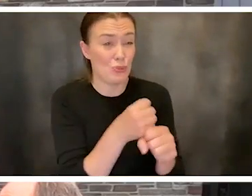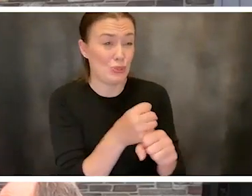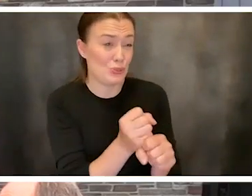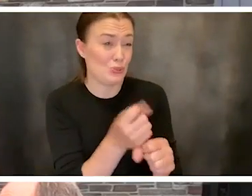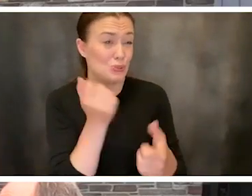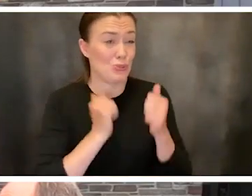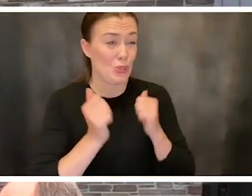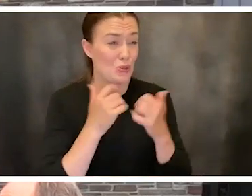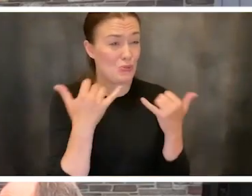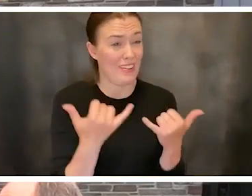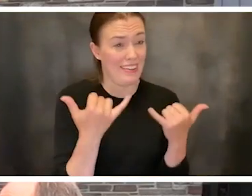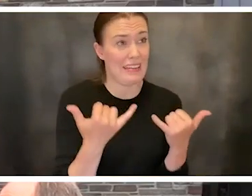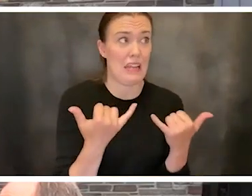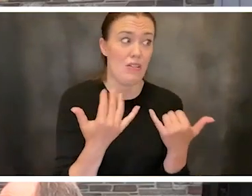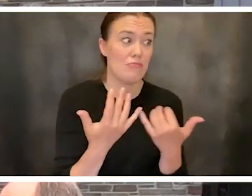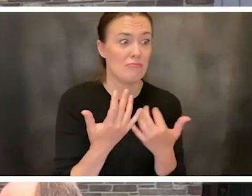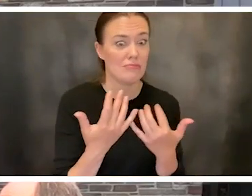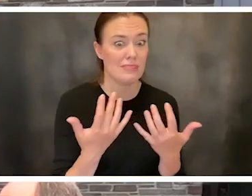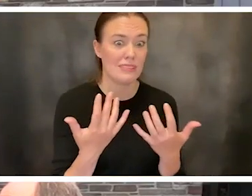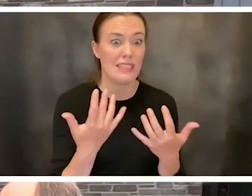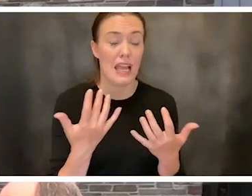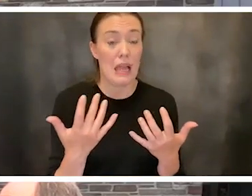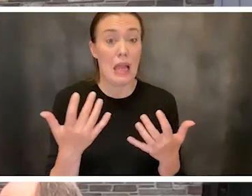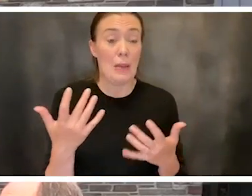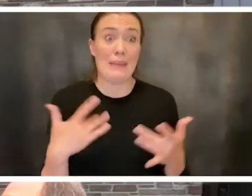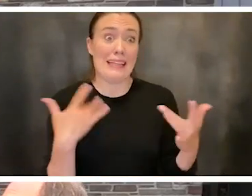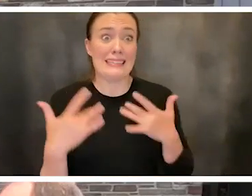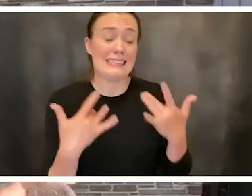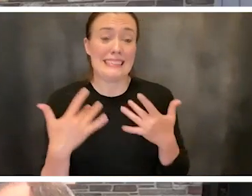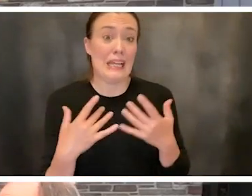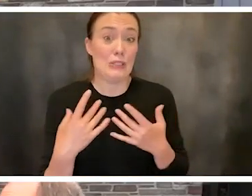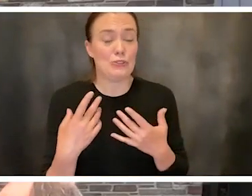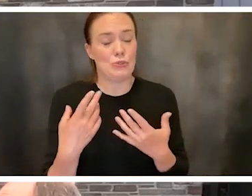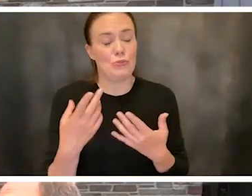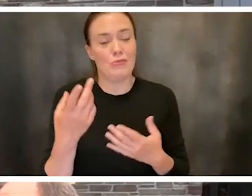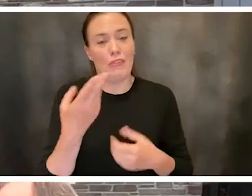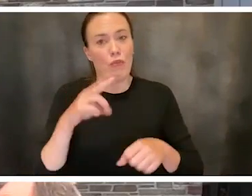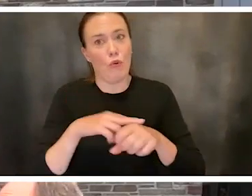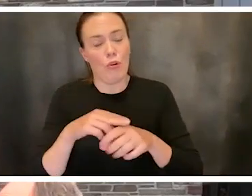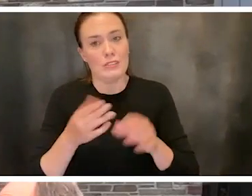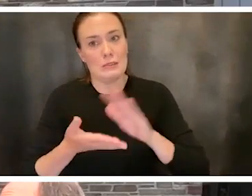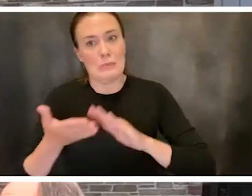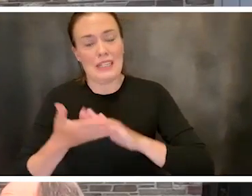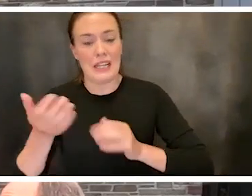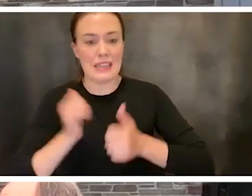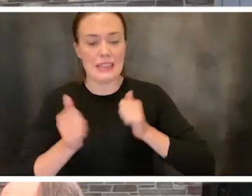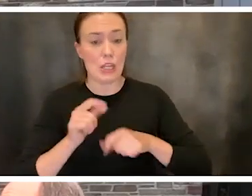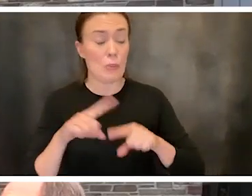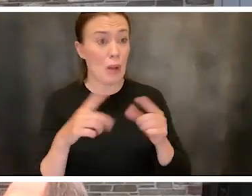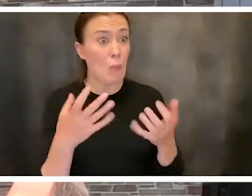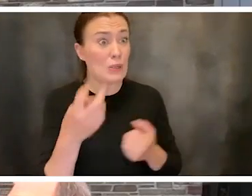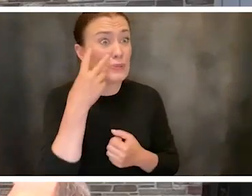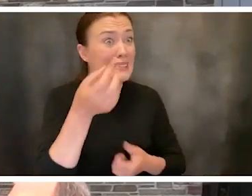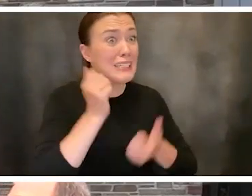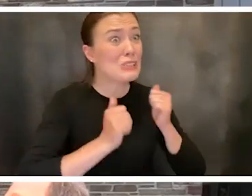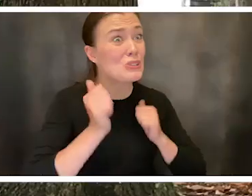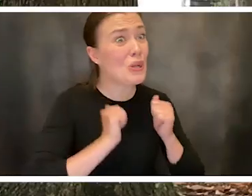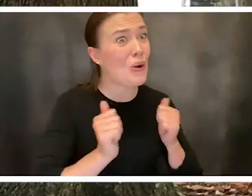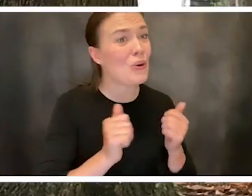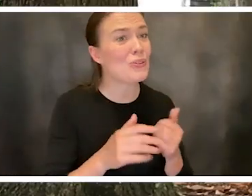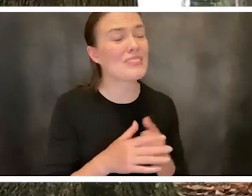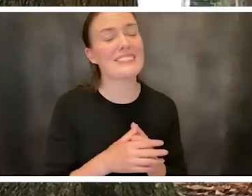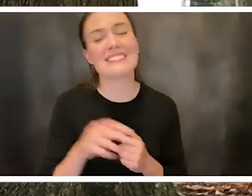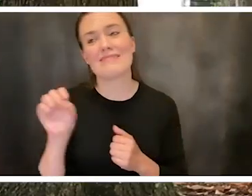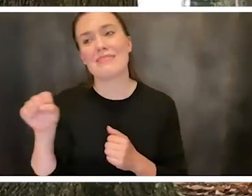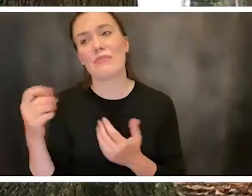come and run McCarter as artistic director, but to get to go to the concerts here. So really I can't nice wait lineup. till you know, that comes although back. For me,